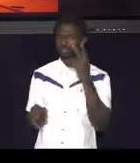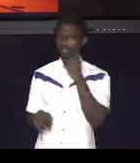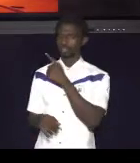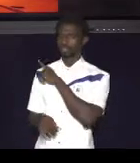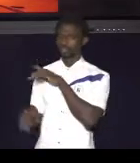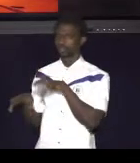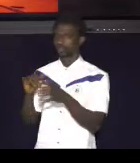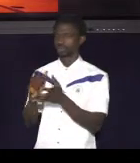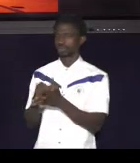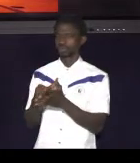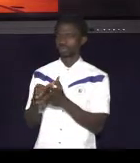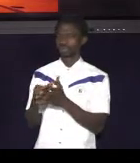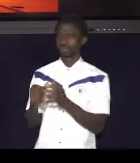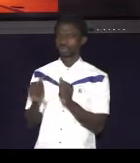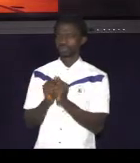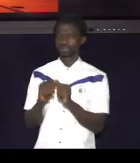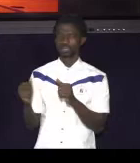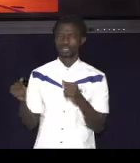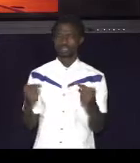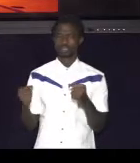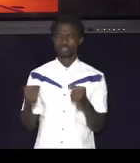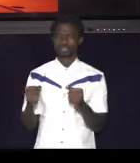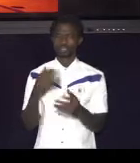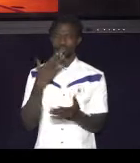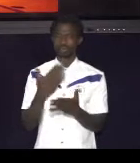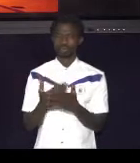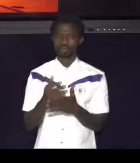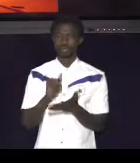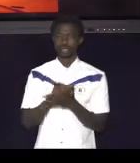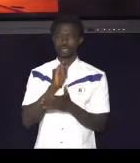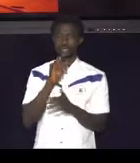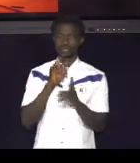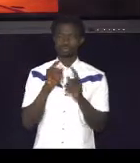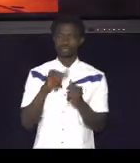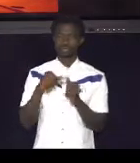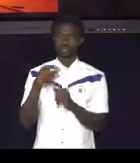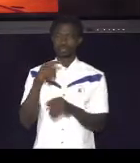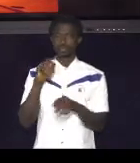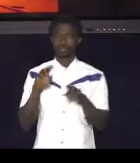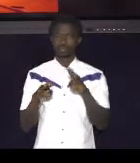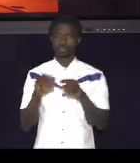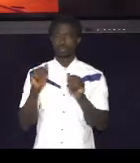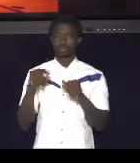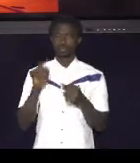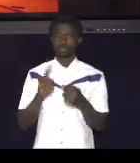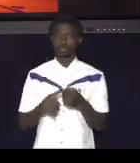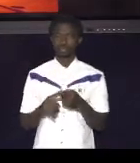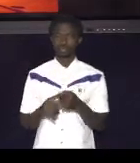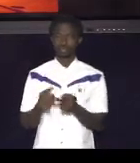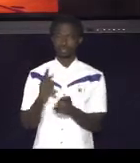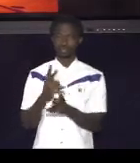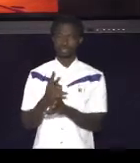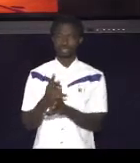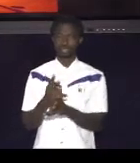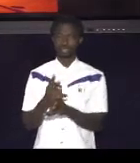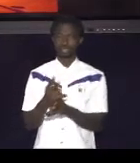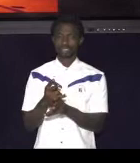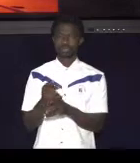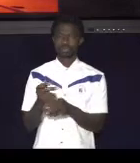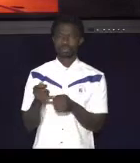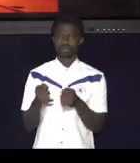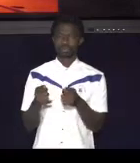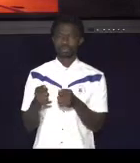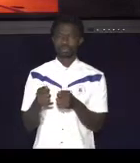without shaking. Good. That is talking about balance, ability to maintain body posture